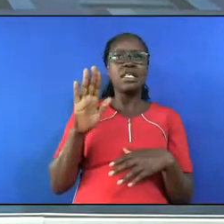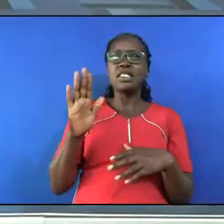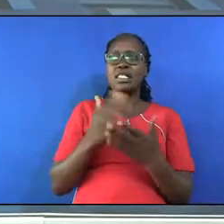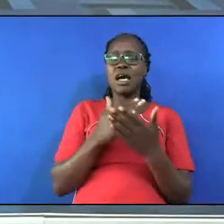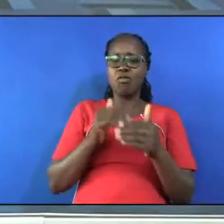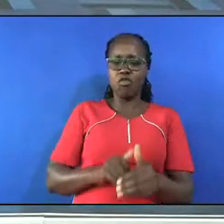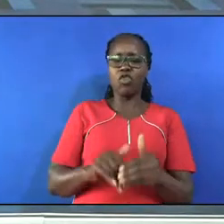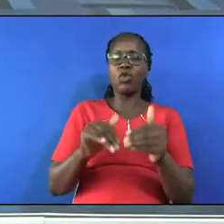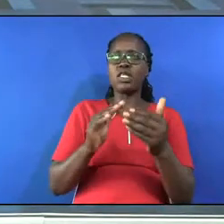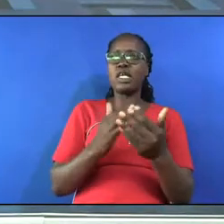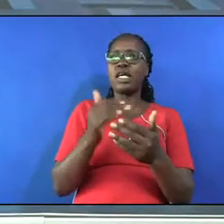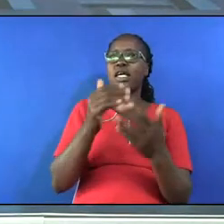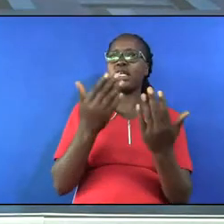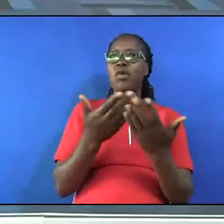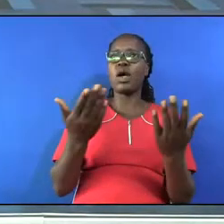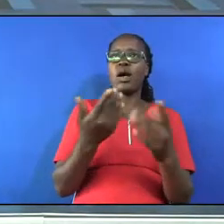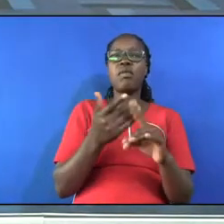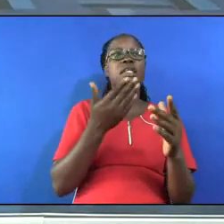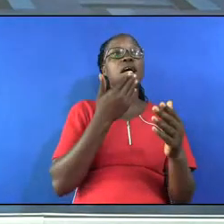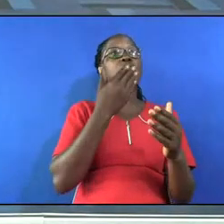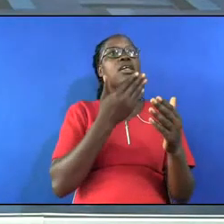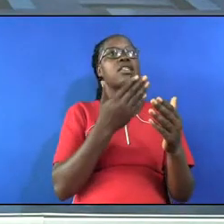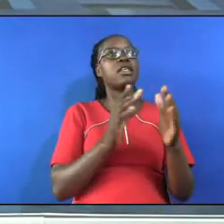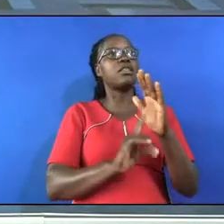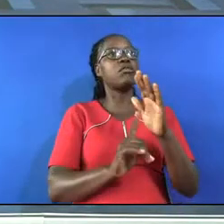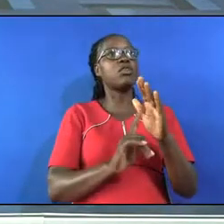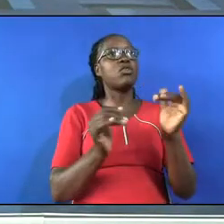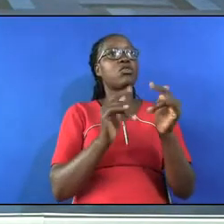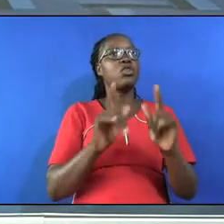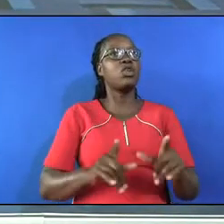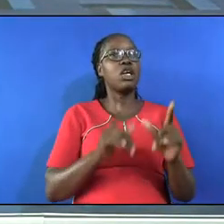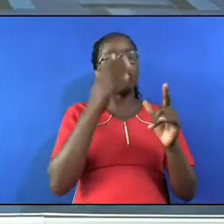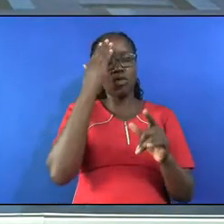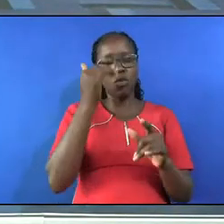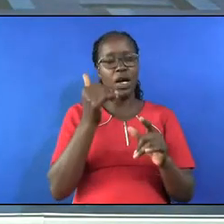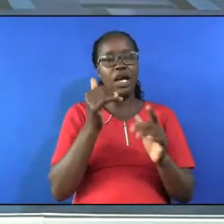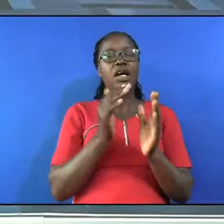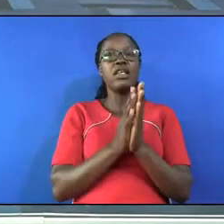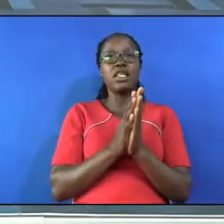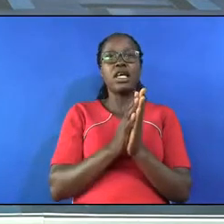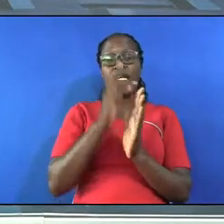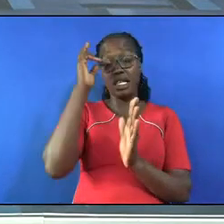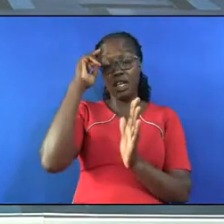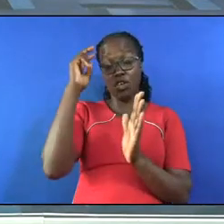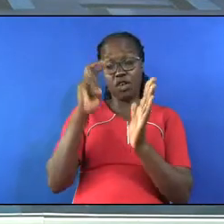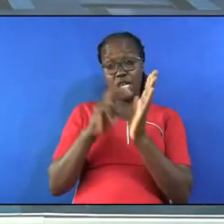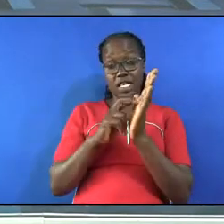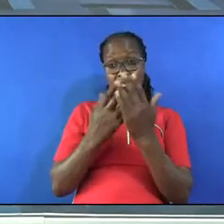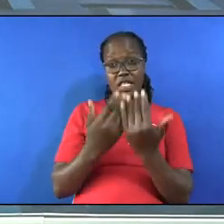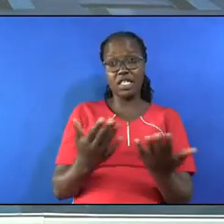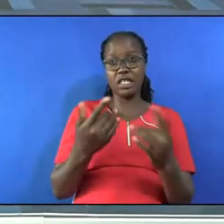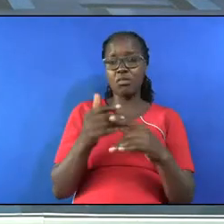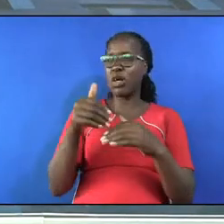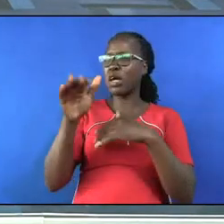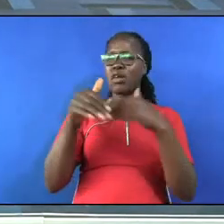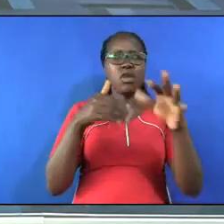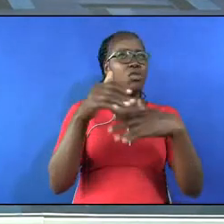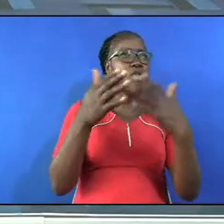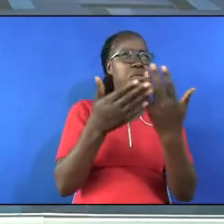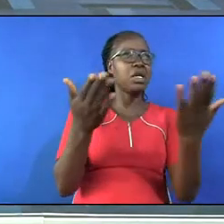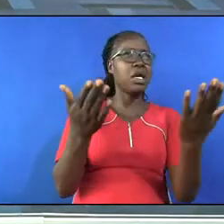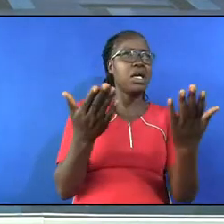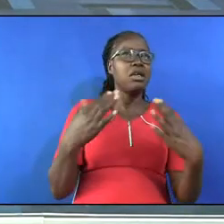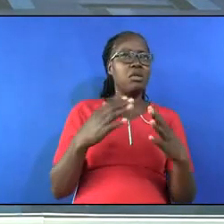But I'd like to thank the Ministry of New Life because we really esteem children. But out here, people